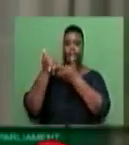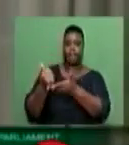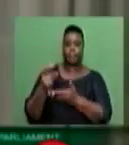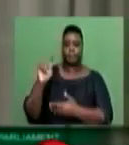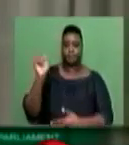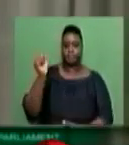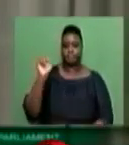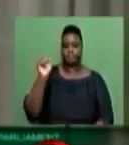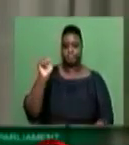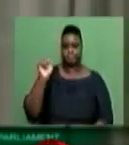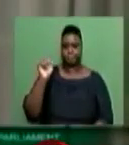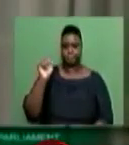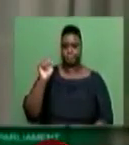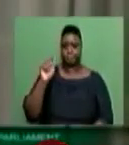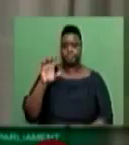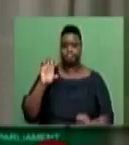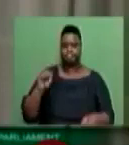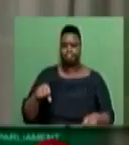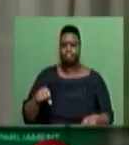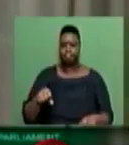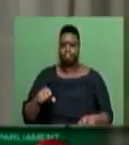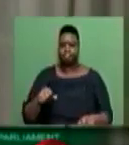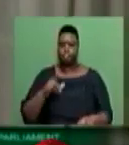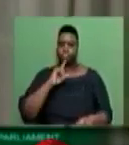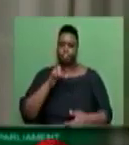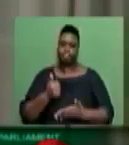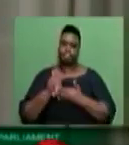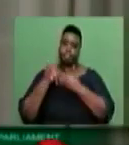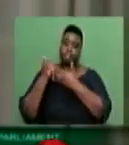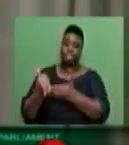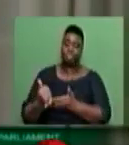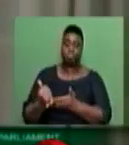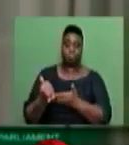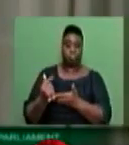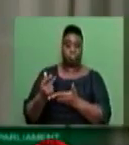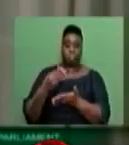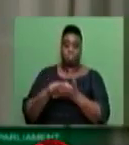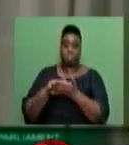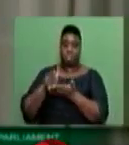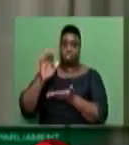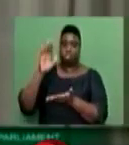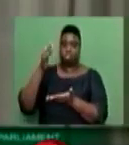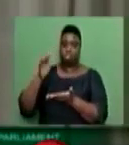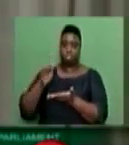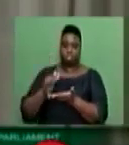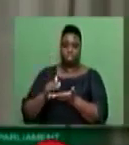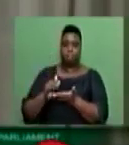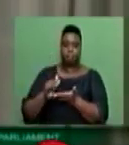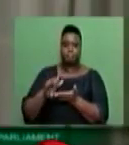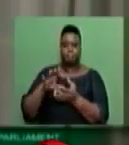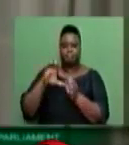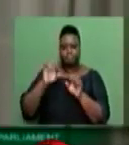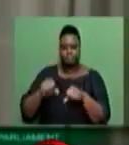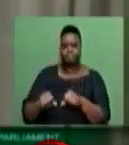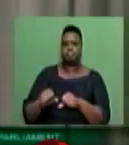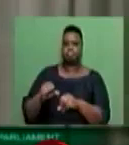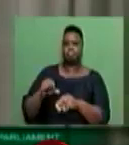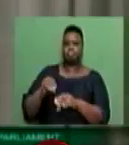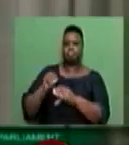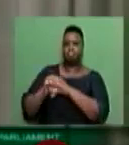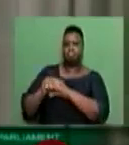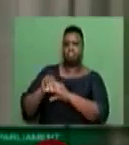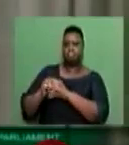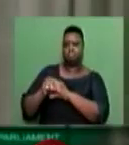social measures to reduce the impact of the pandemic as we provide additional relief for all Tobagonians and